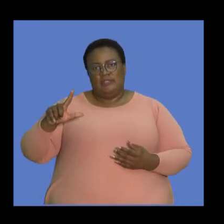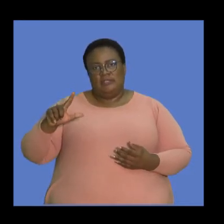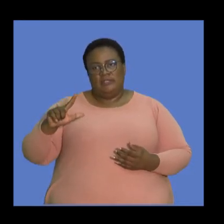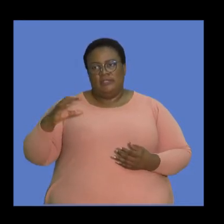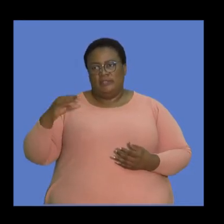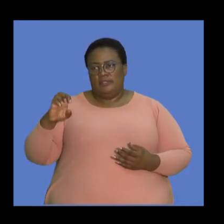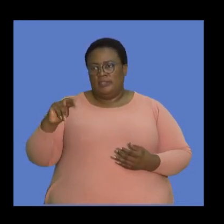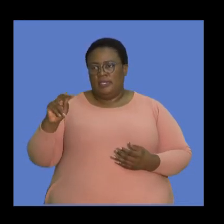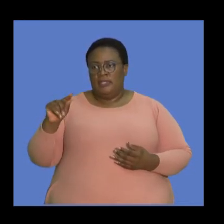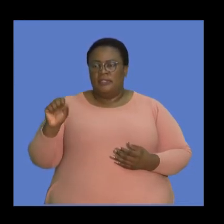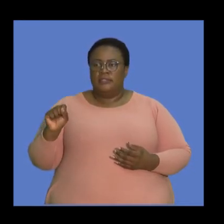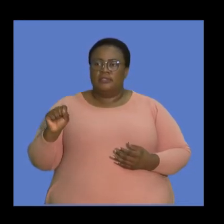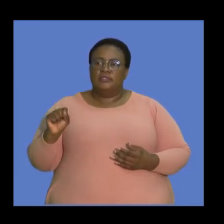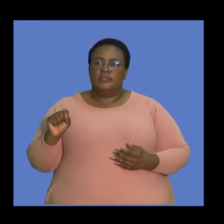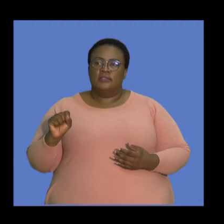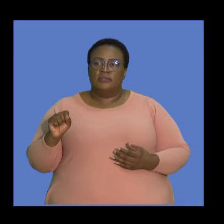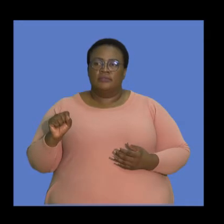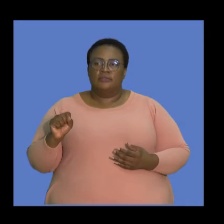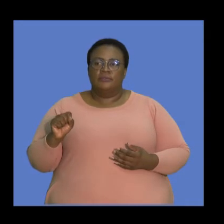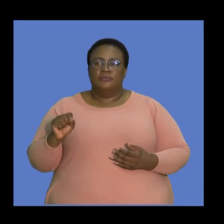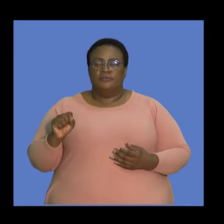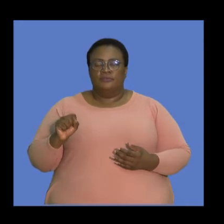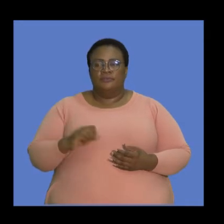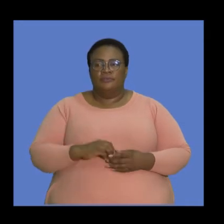16,237 cents, right? So this will be